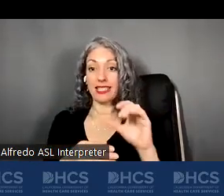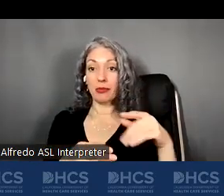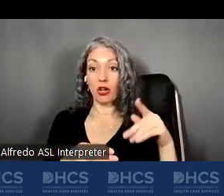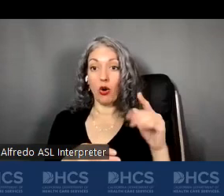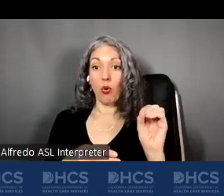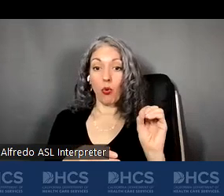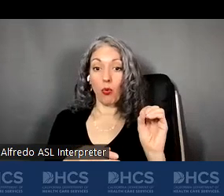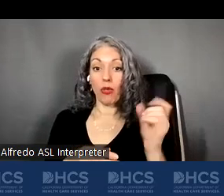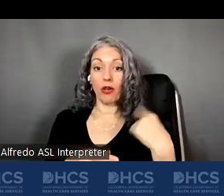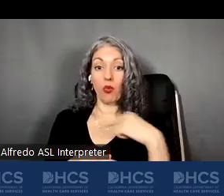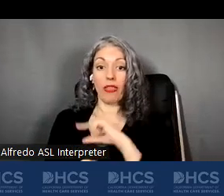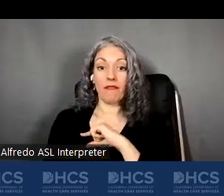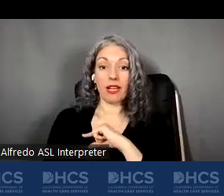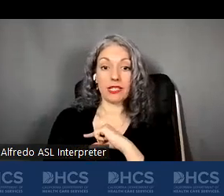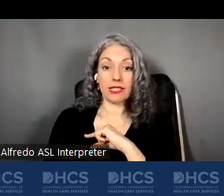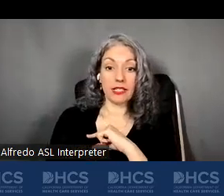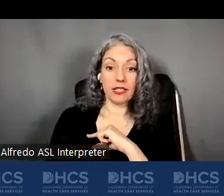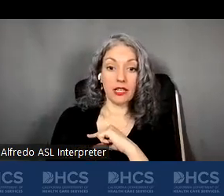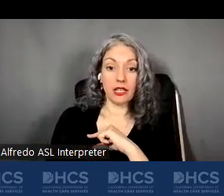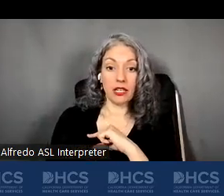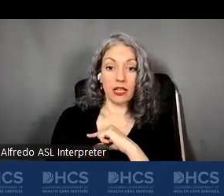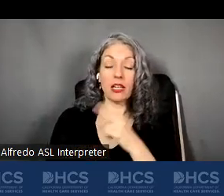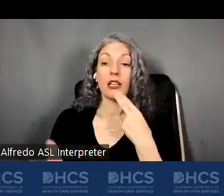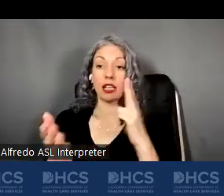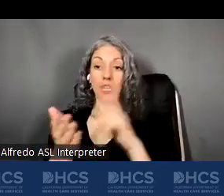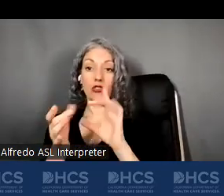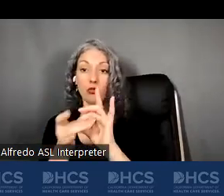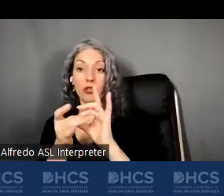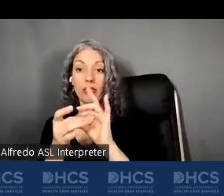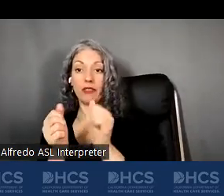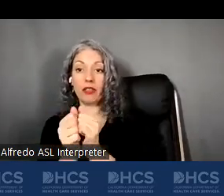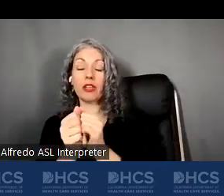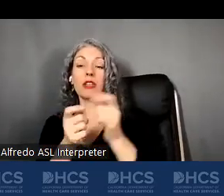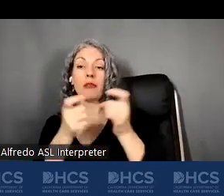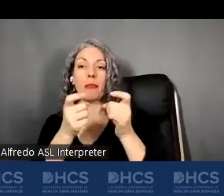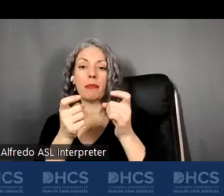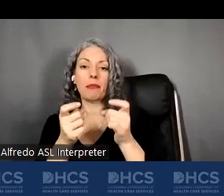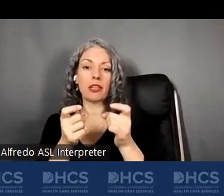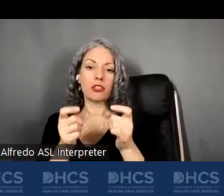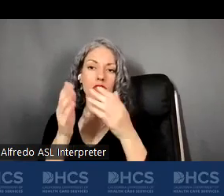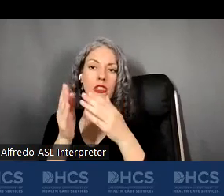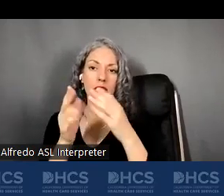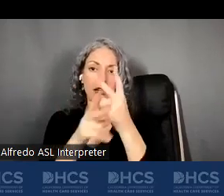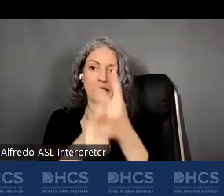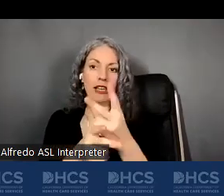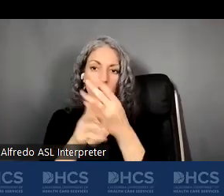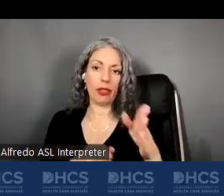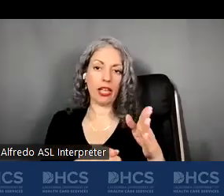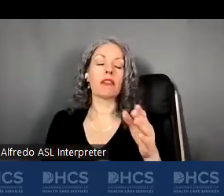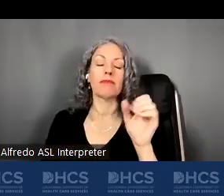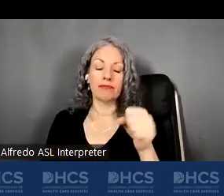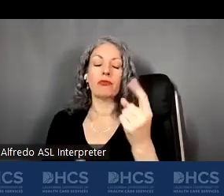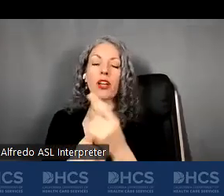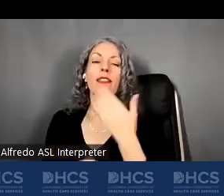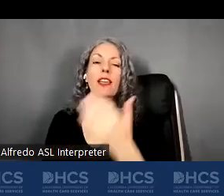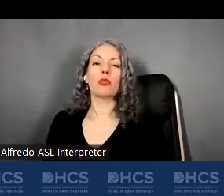qualifies to contract with the Medi-Cal managed care plan, then that would be the pathway. Right. Thank you. Okay. Next